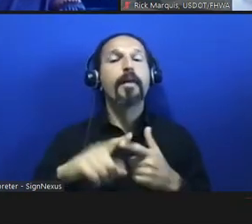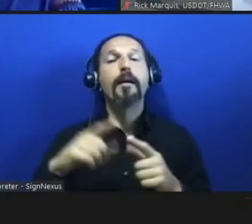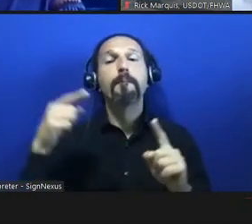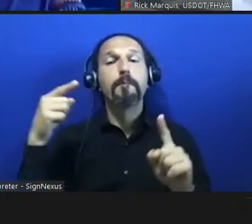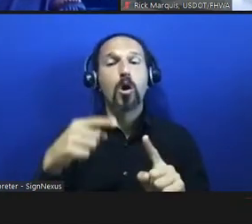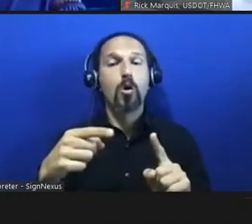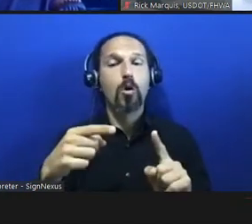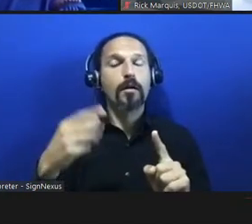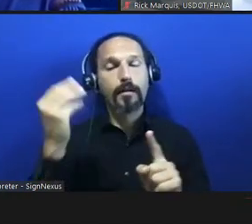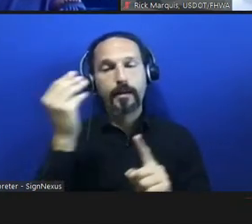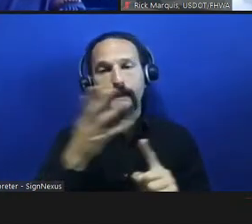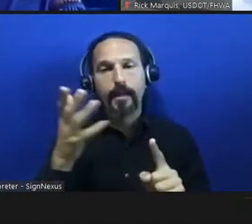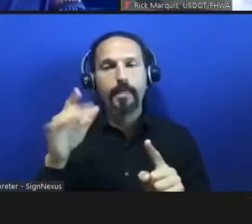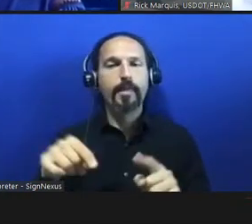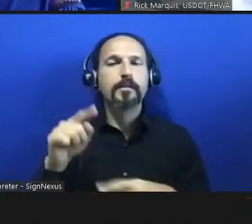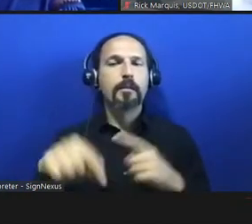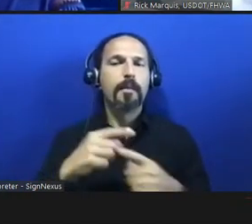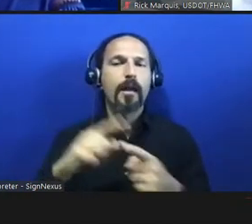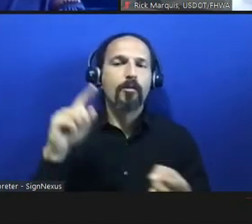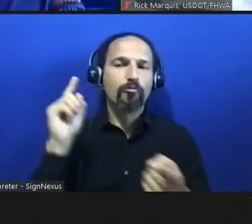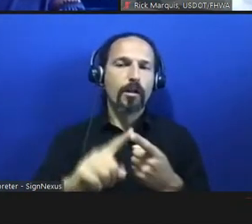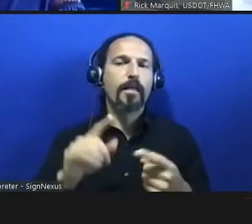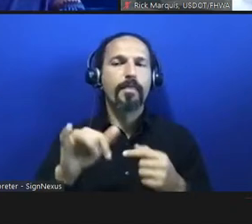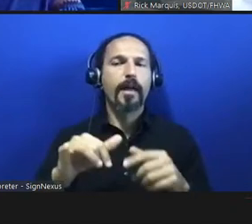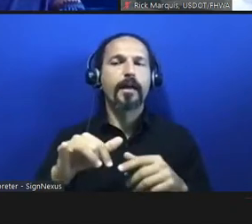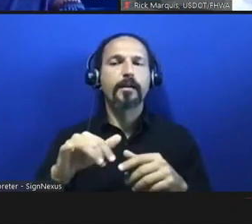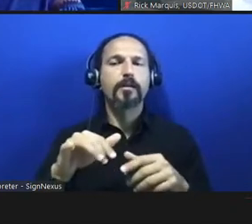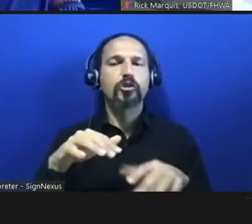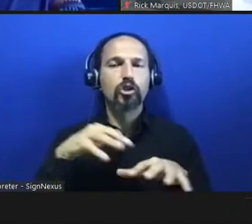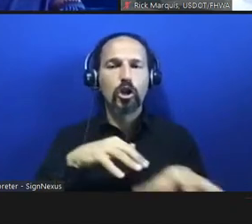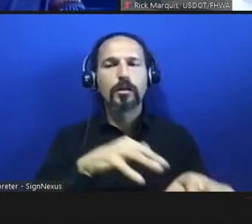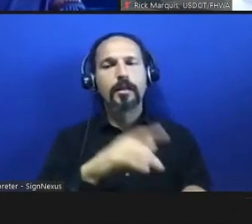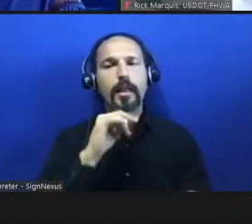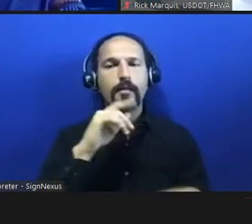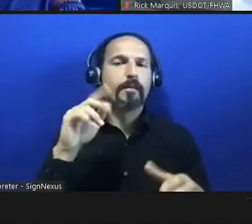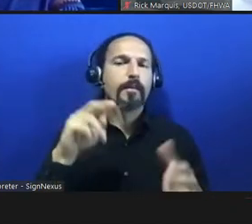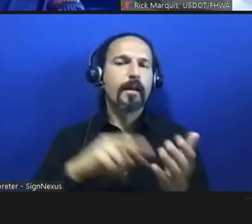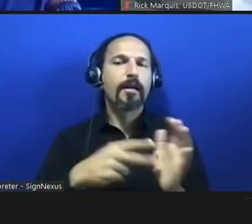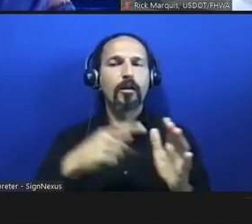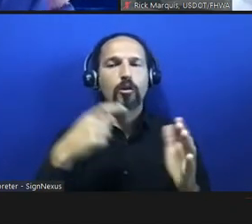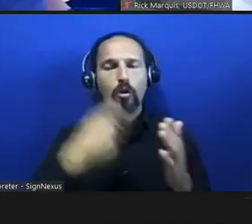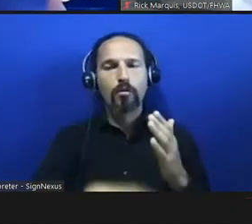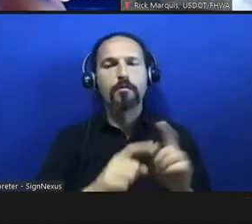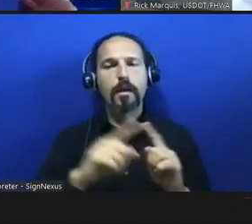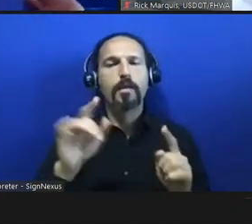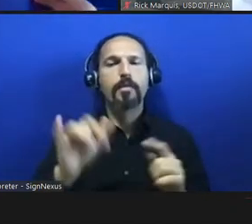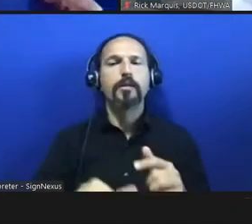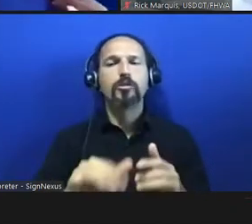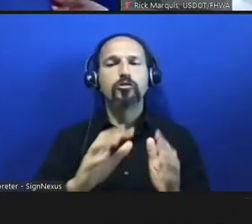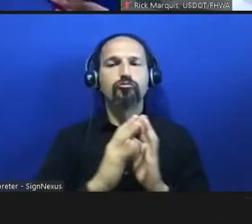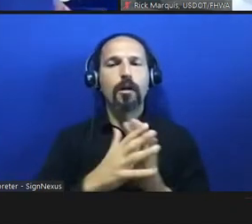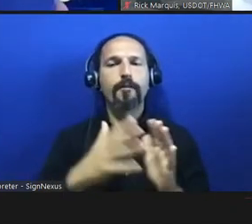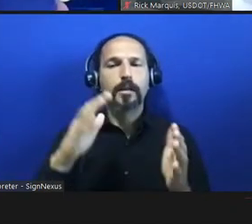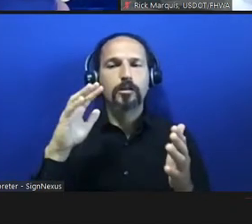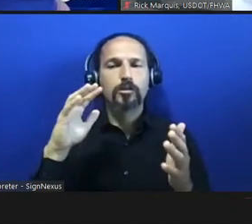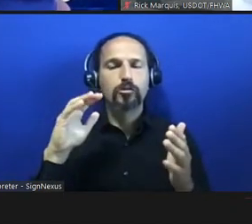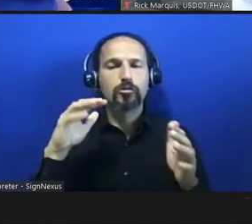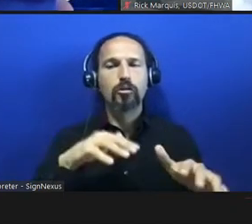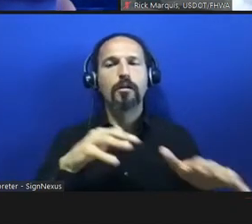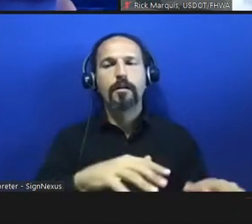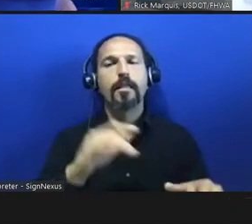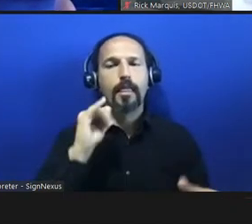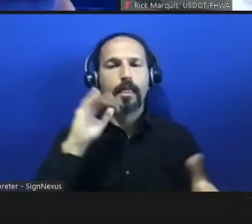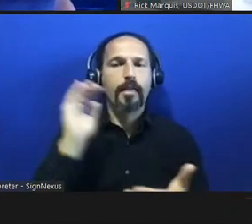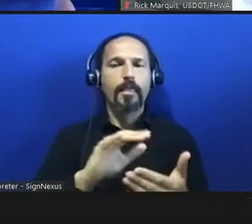I want to make is that this is about reducing congestion not just because it's costly but because traffic congestion significantly contributes